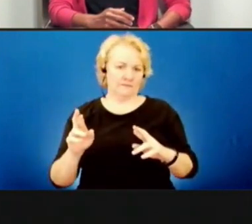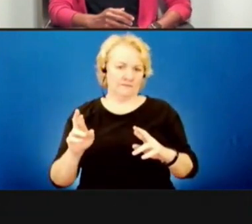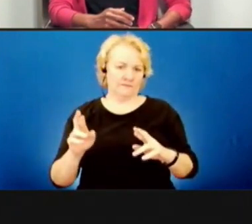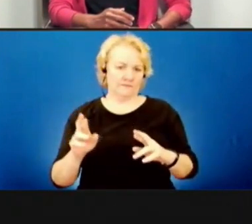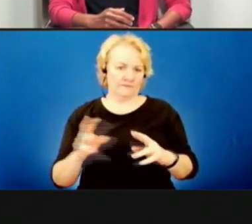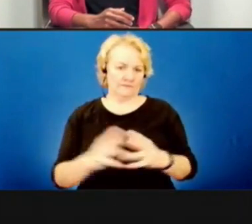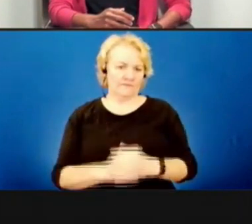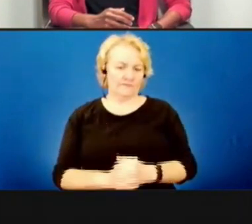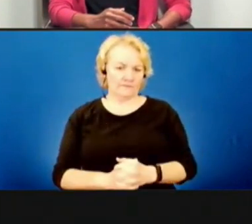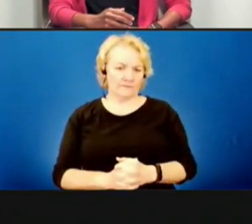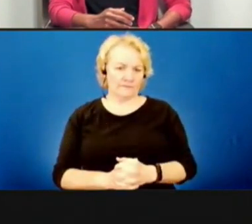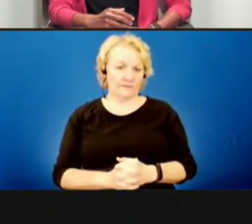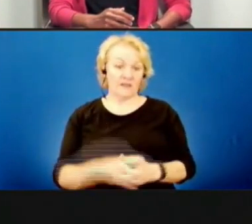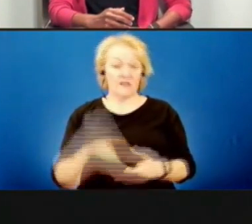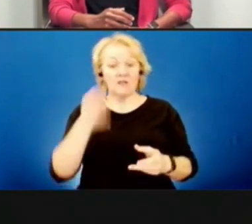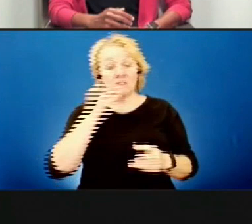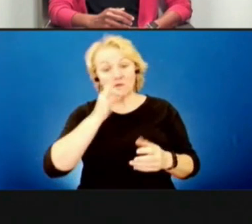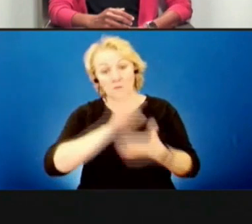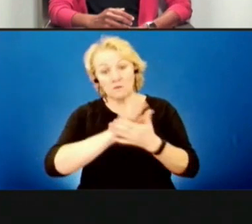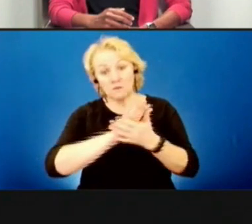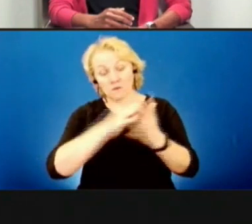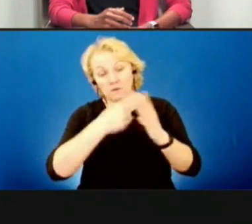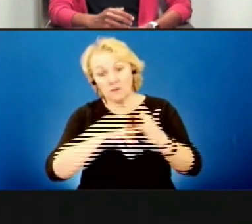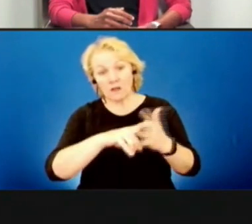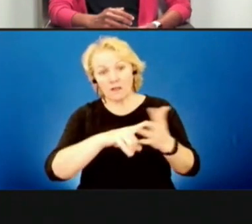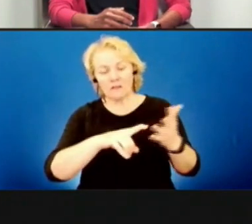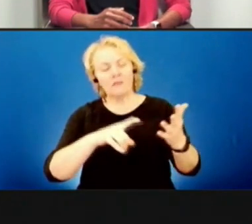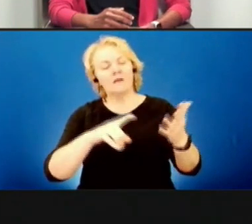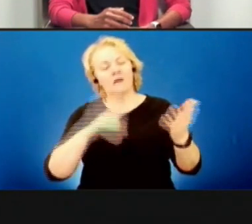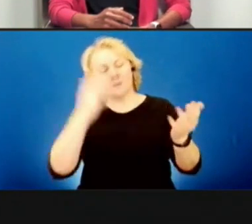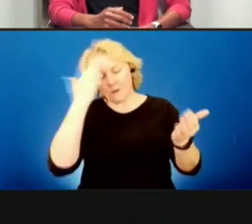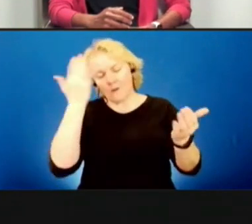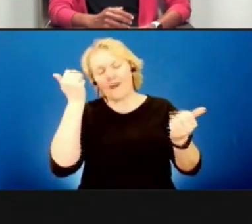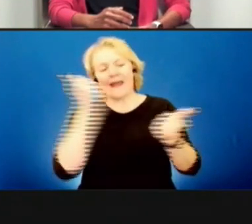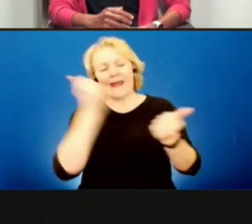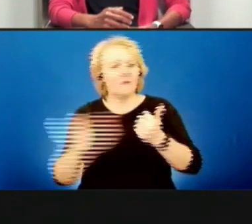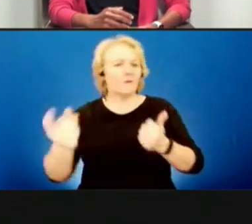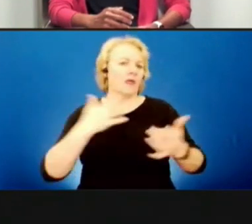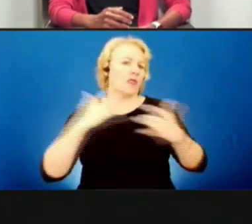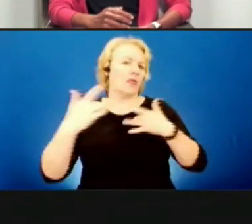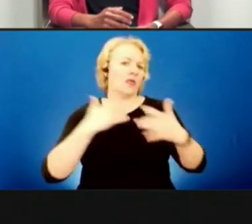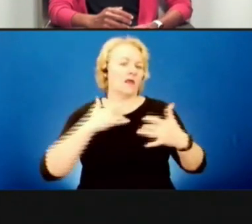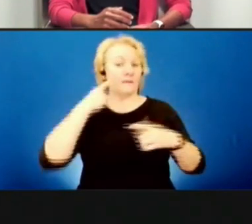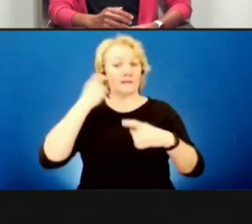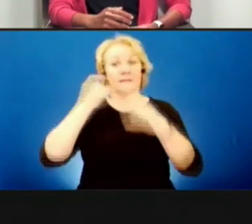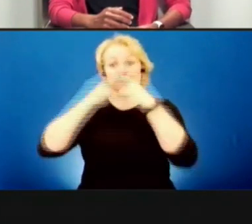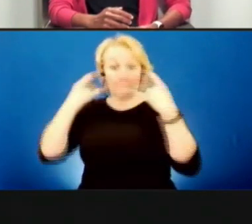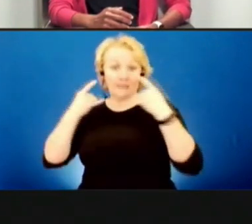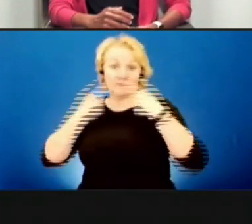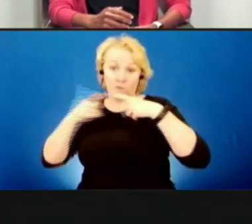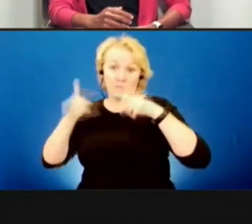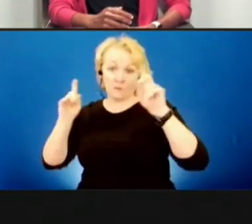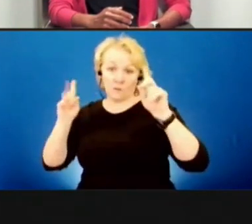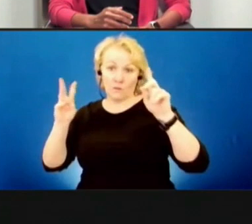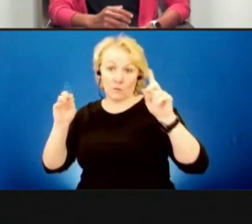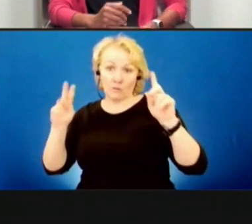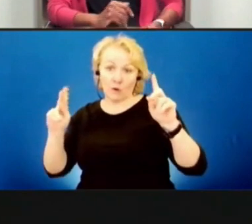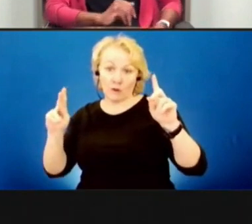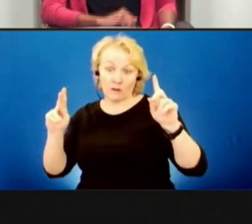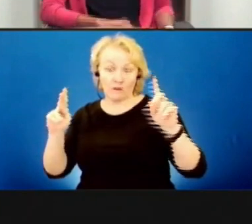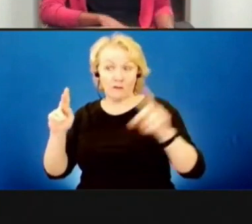As we enter the school year, we know everyone has concerns. We know masks work. We know this because they worked